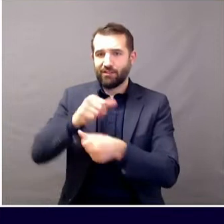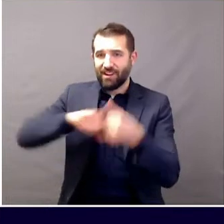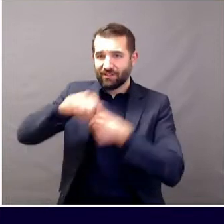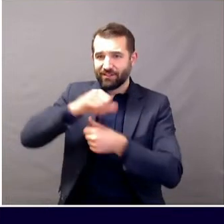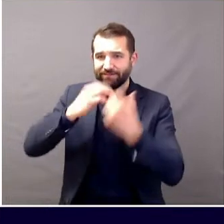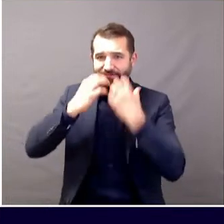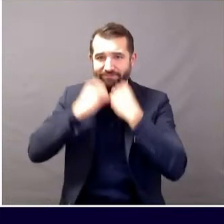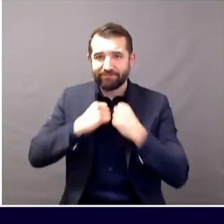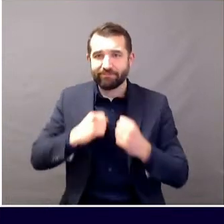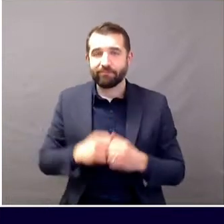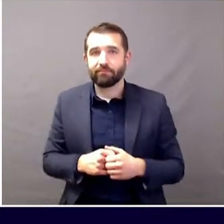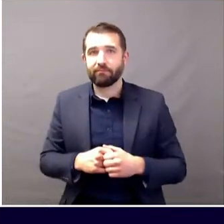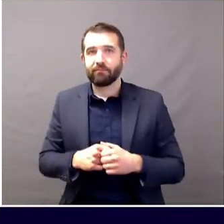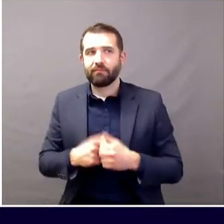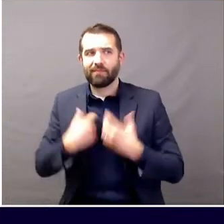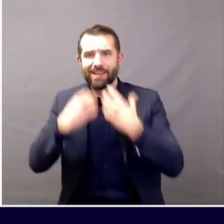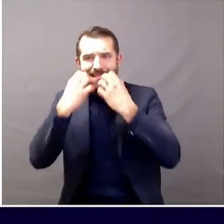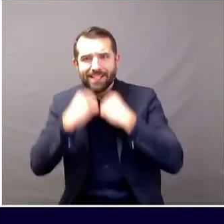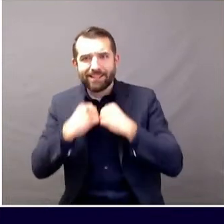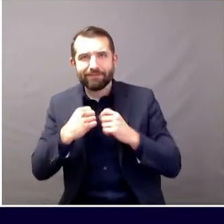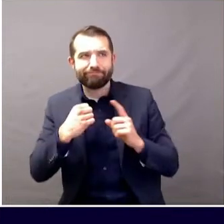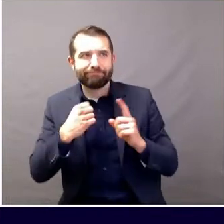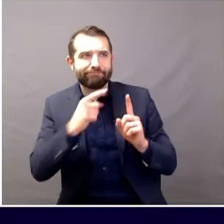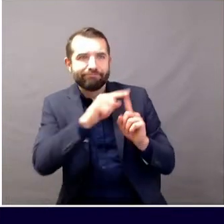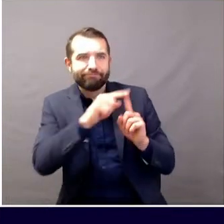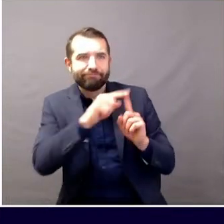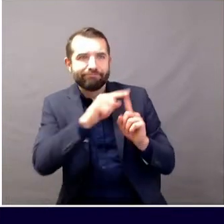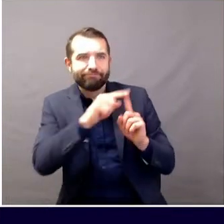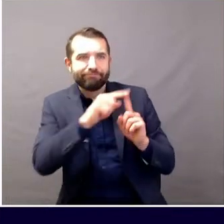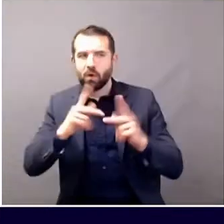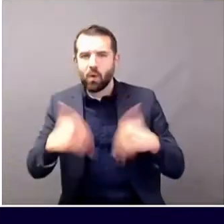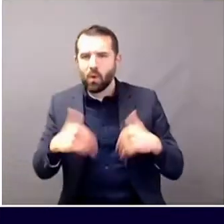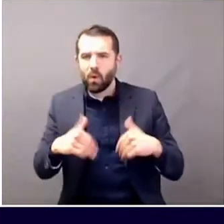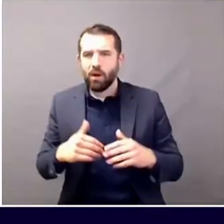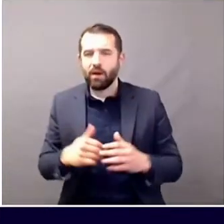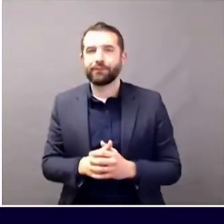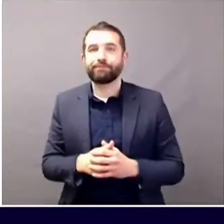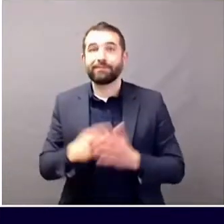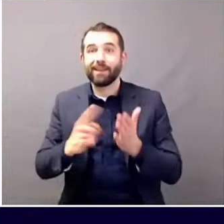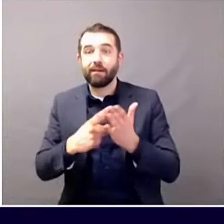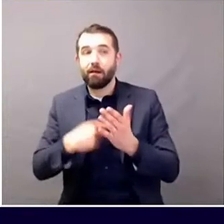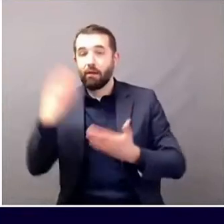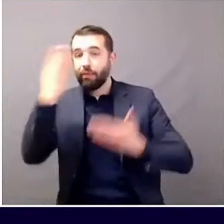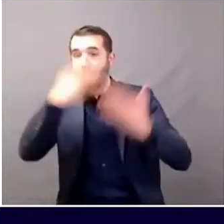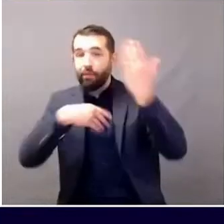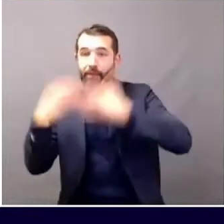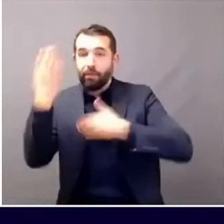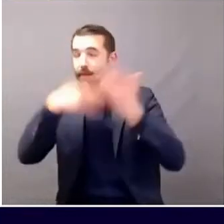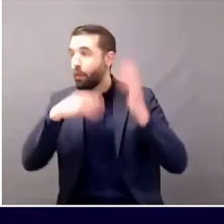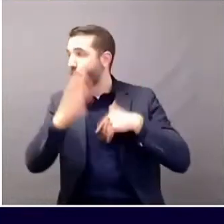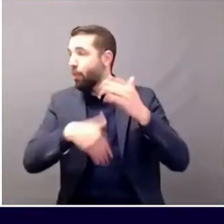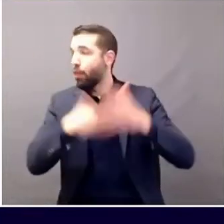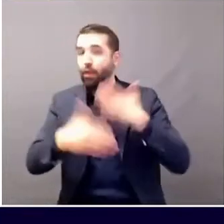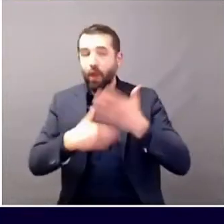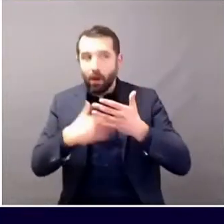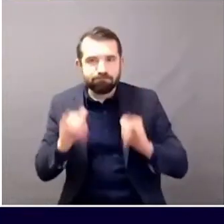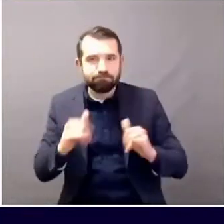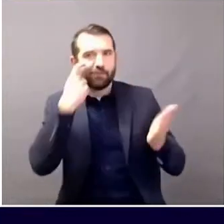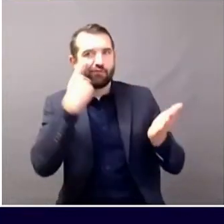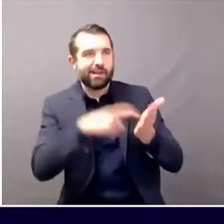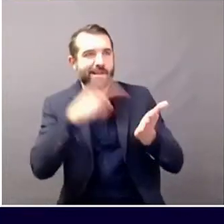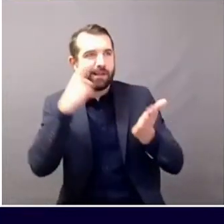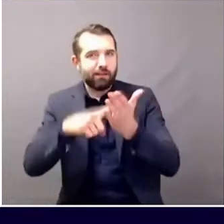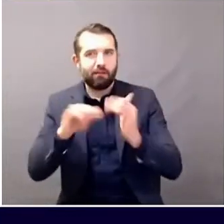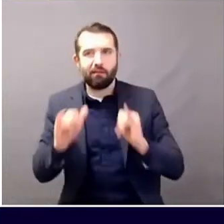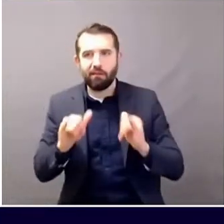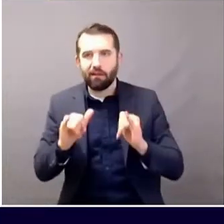we take these measures to protect them. I think that really important focus or increased focus on what matters to